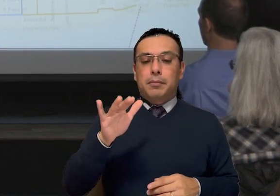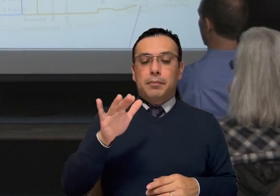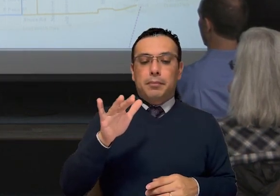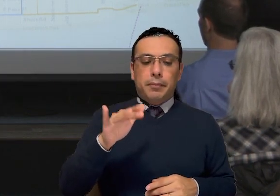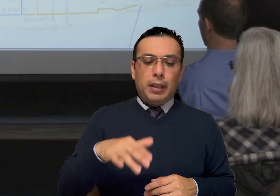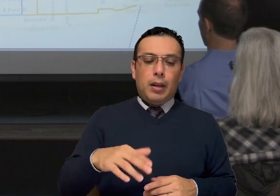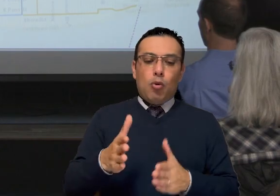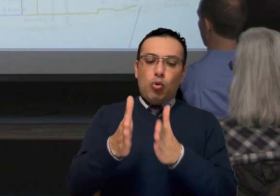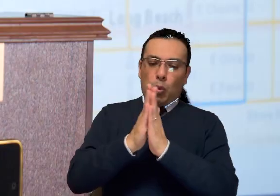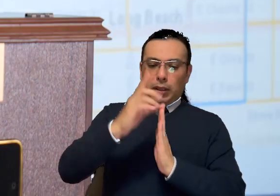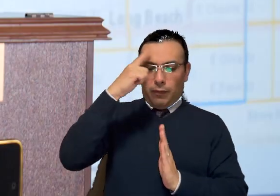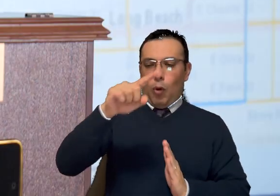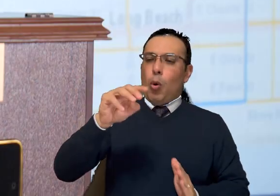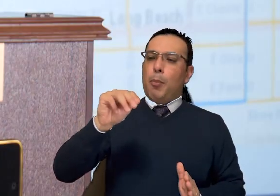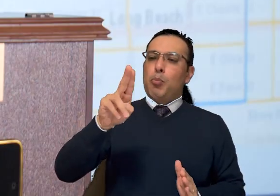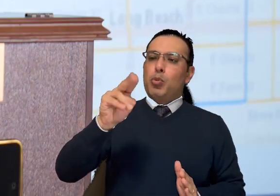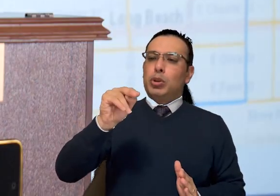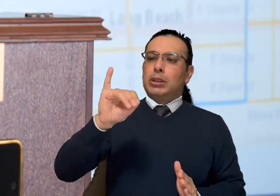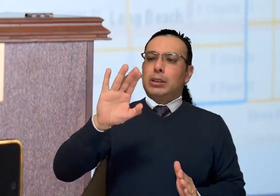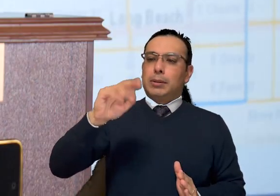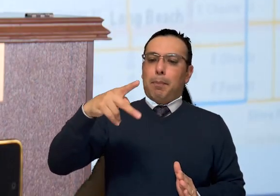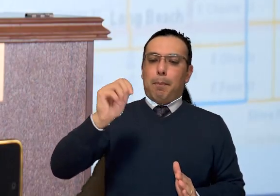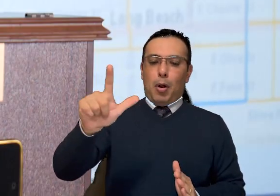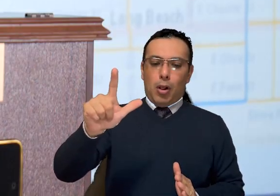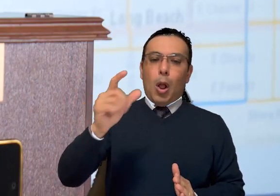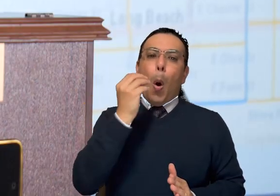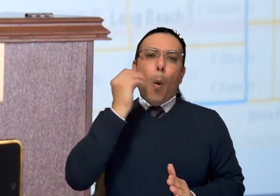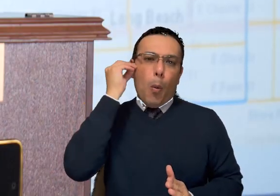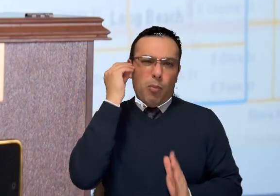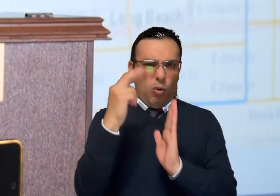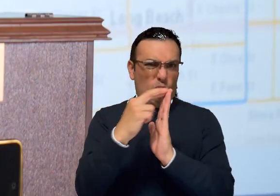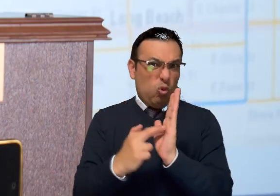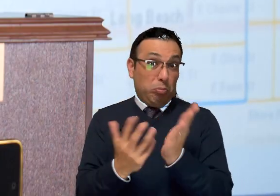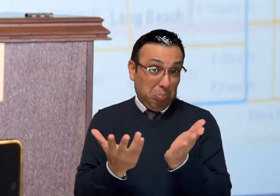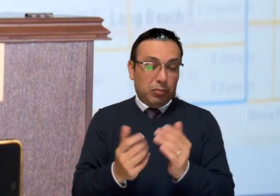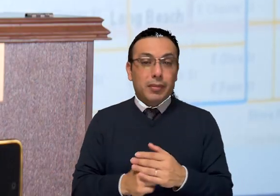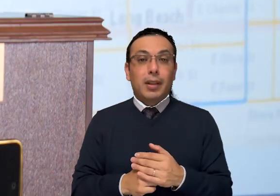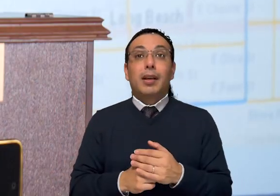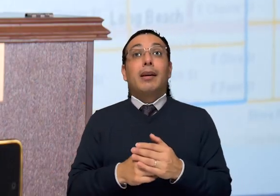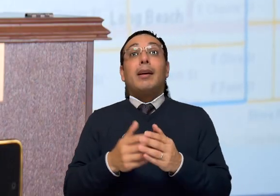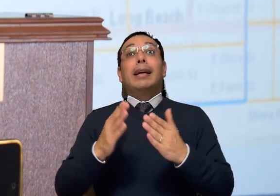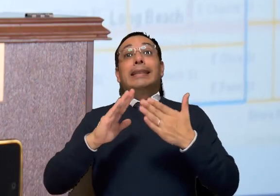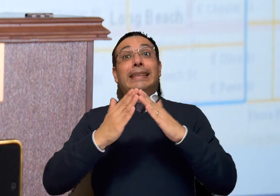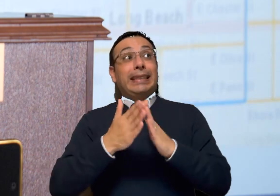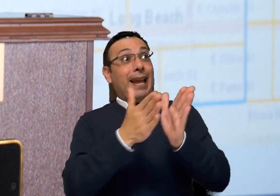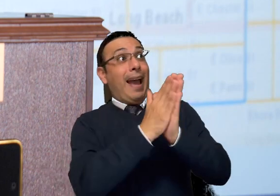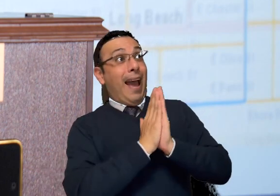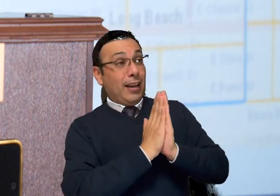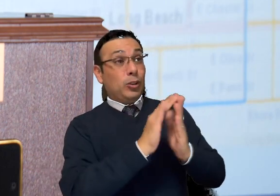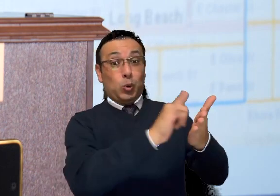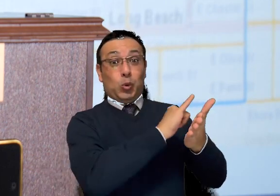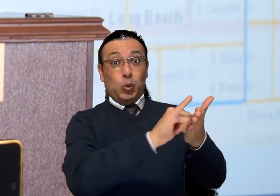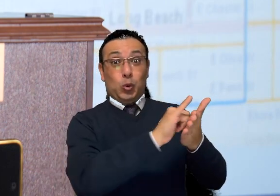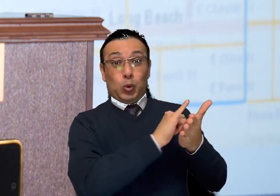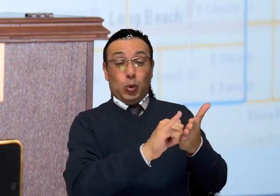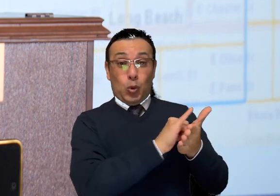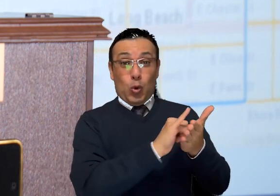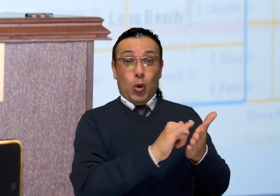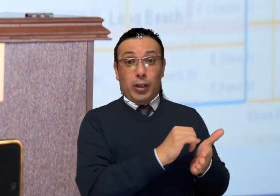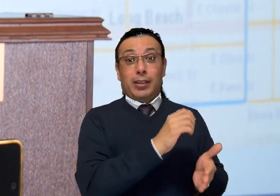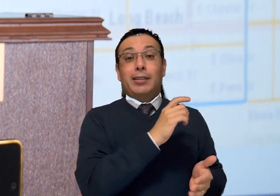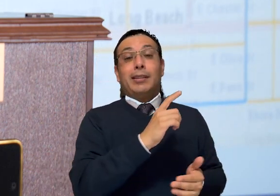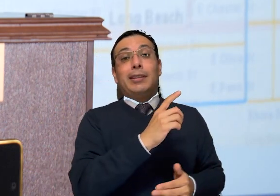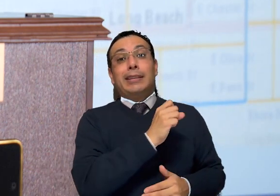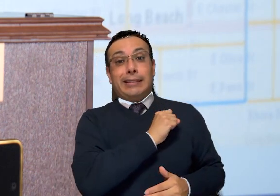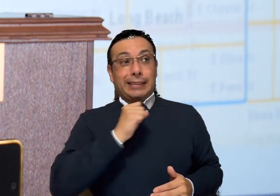for a municipal home rule, which will allow the city to request the New York State Legislature to enact legislation to allow